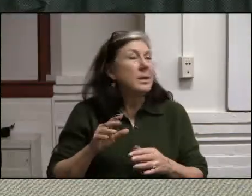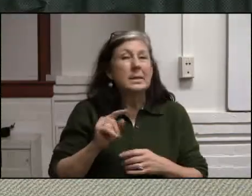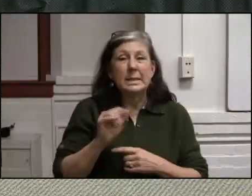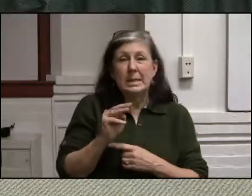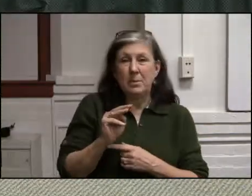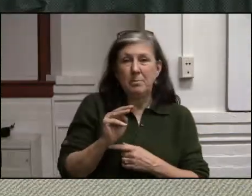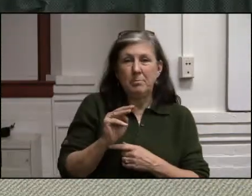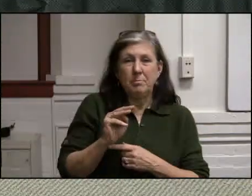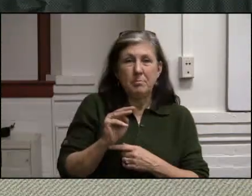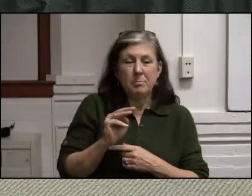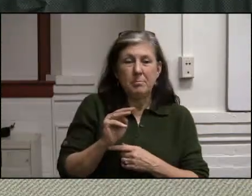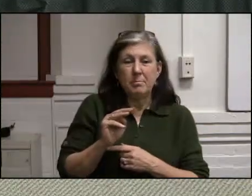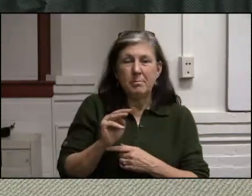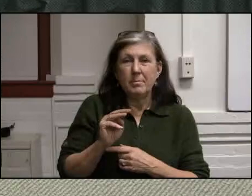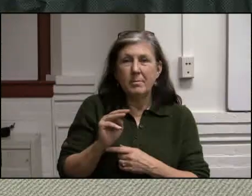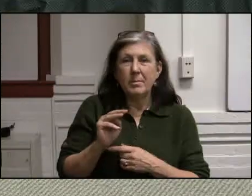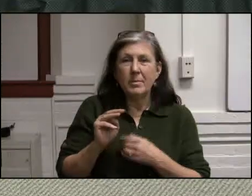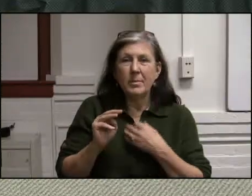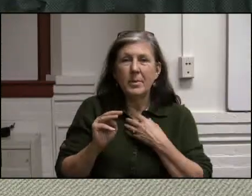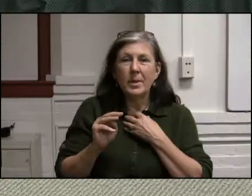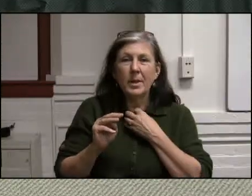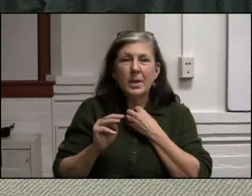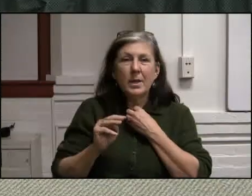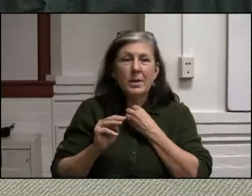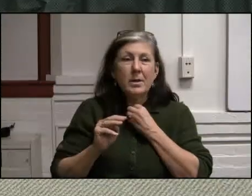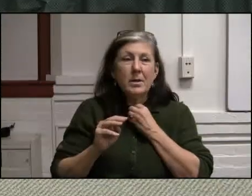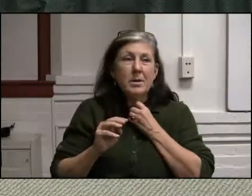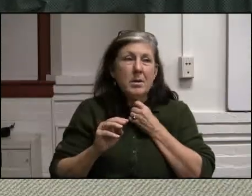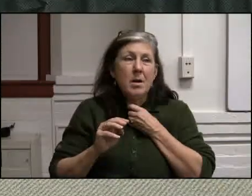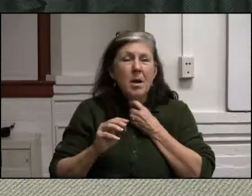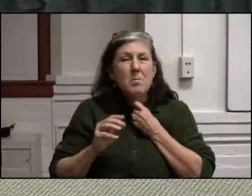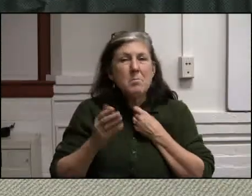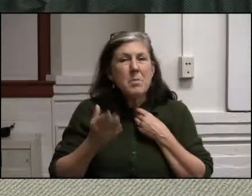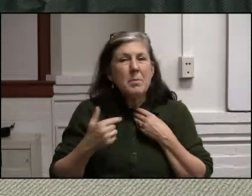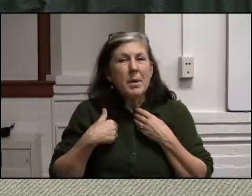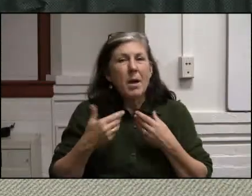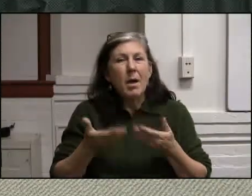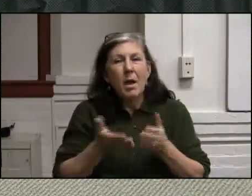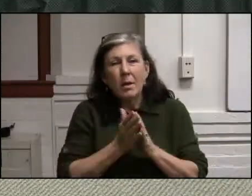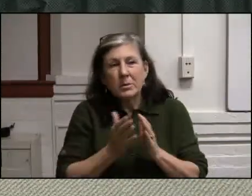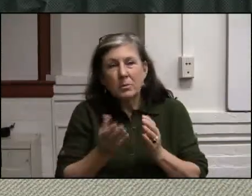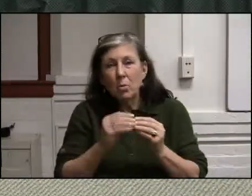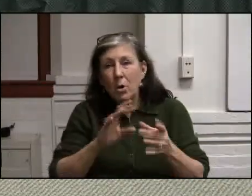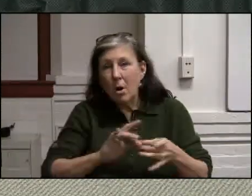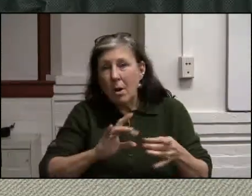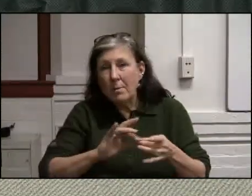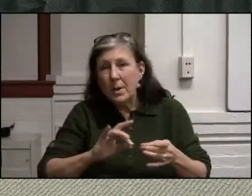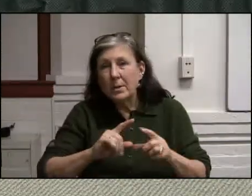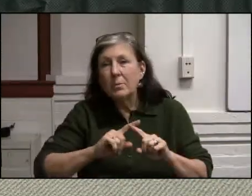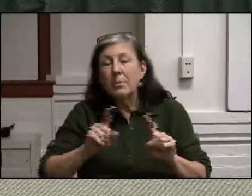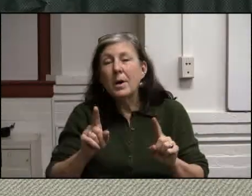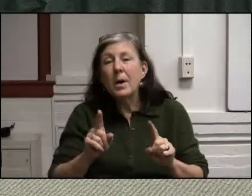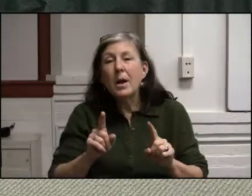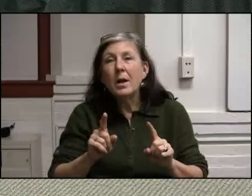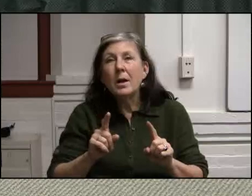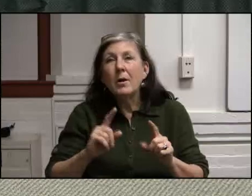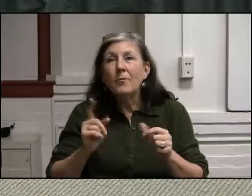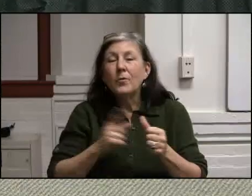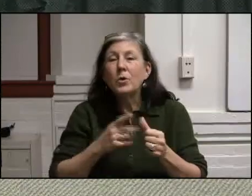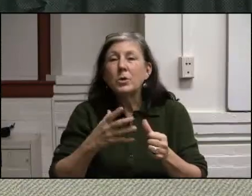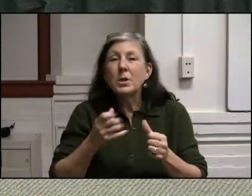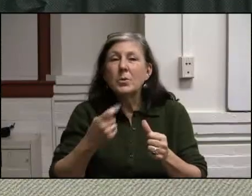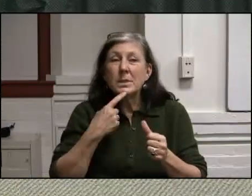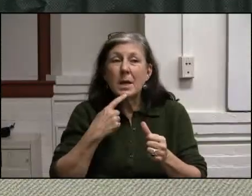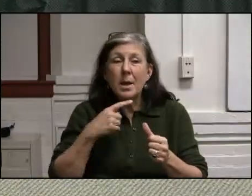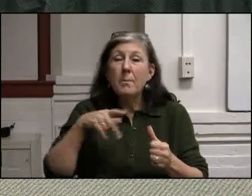before I throw it out, if maybe there's a couple of people that might want to say something, I just want to point out that I think Patrick, because